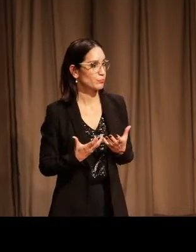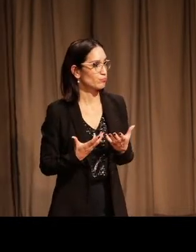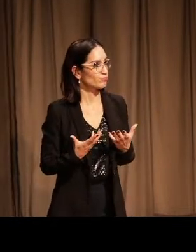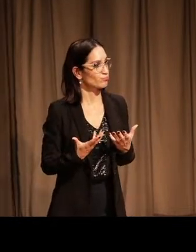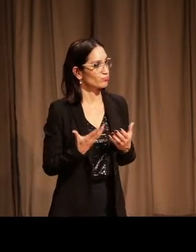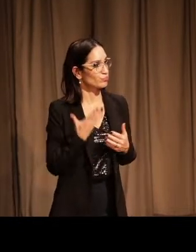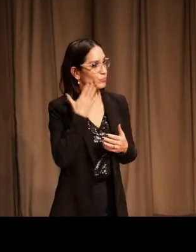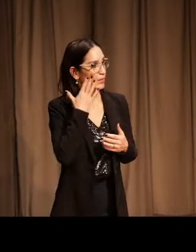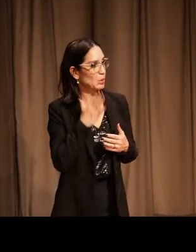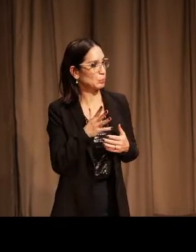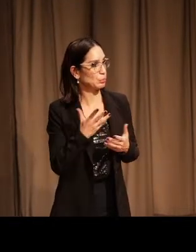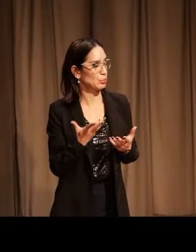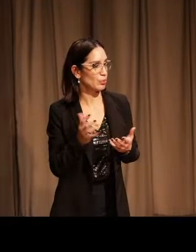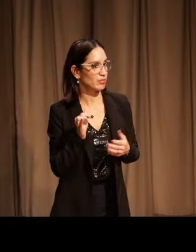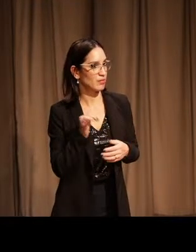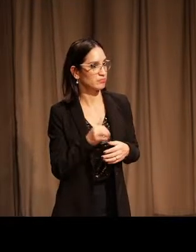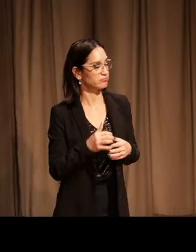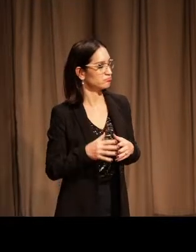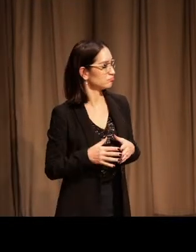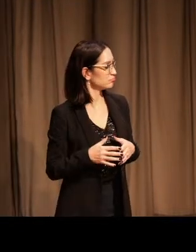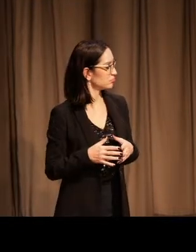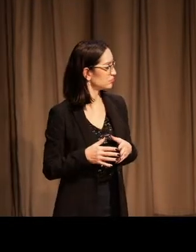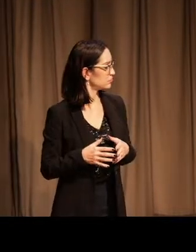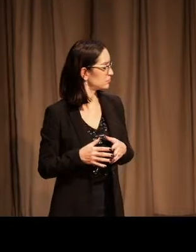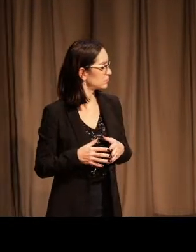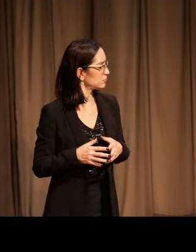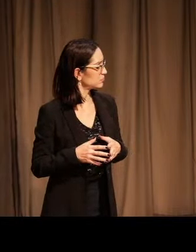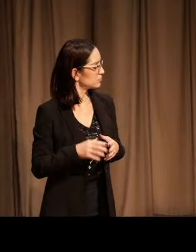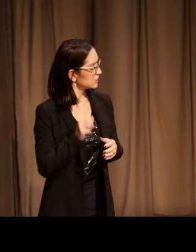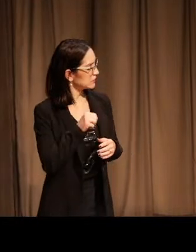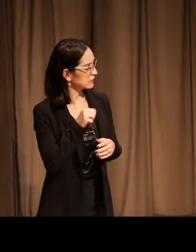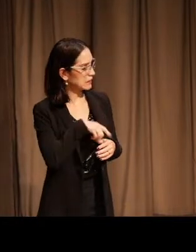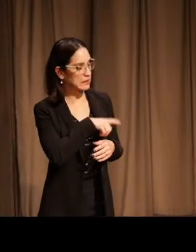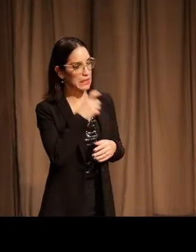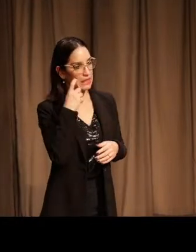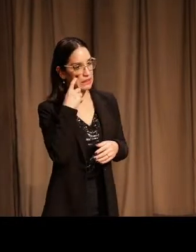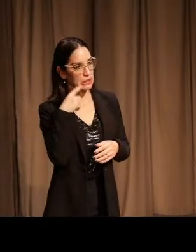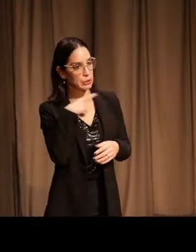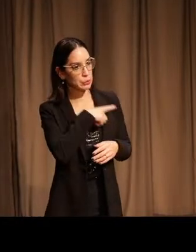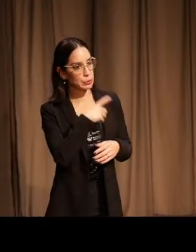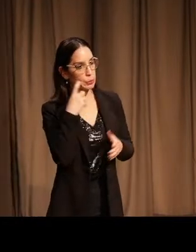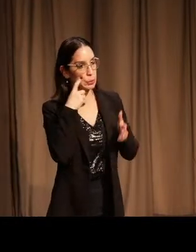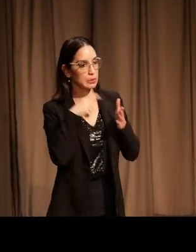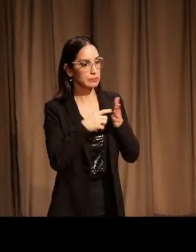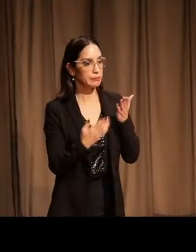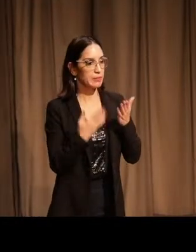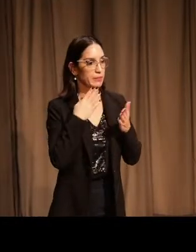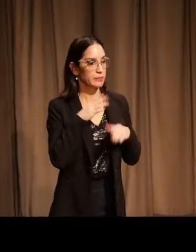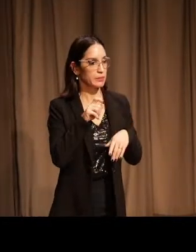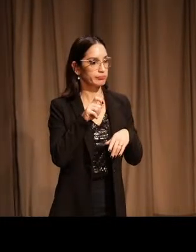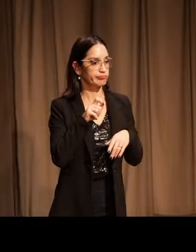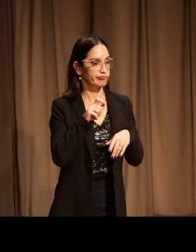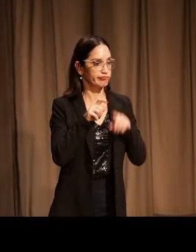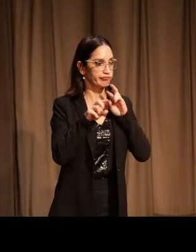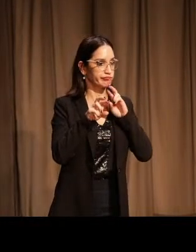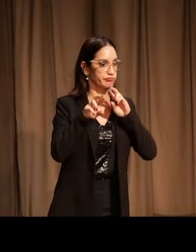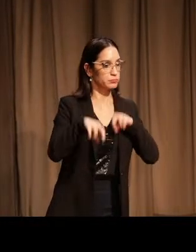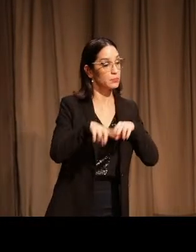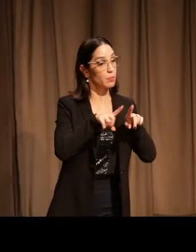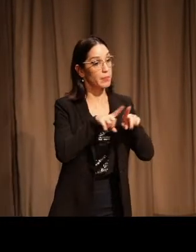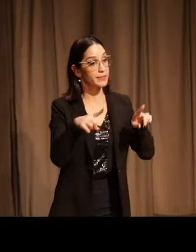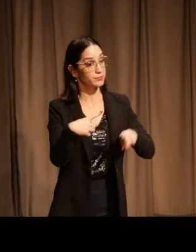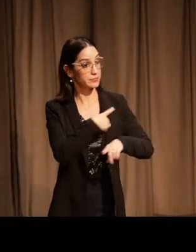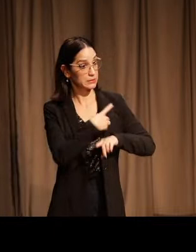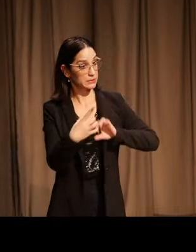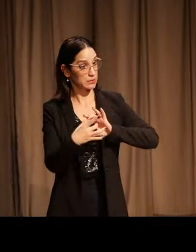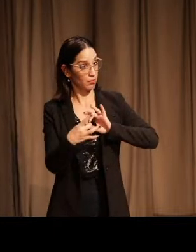I don't know if I. Yeah, I think you said, and I don't know if this will answer your question, Nereida, but when we're talking about